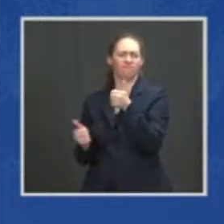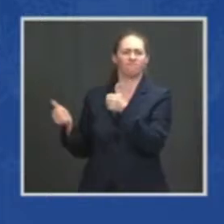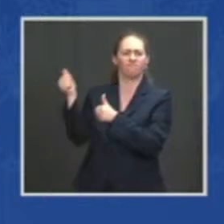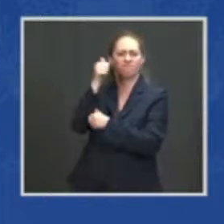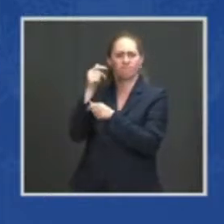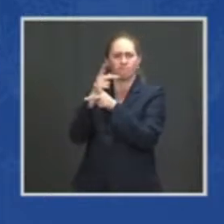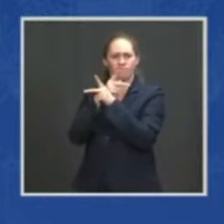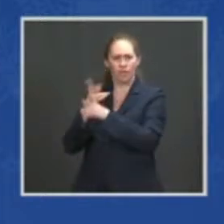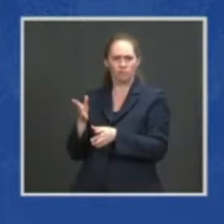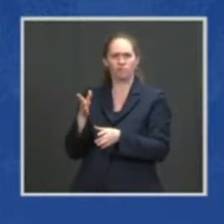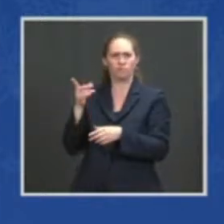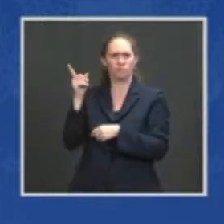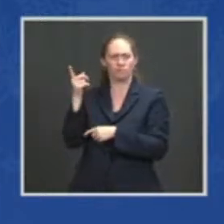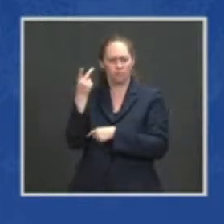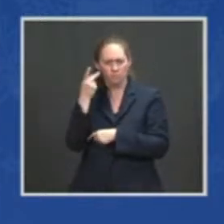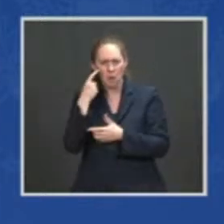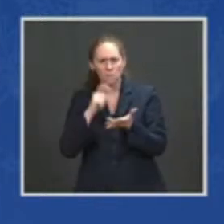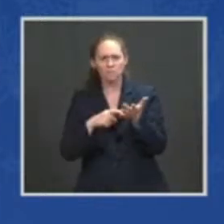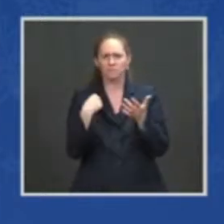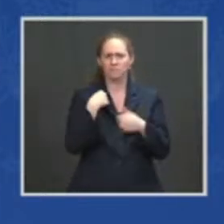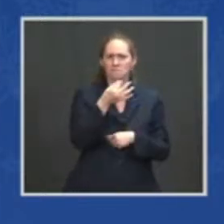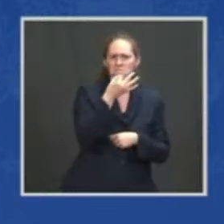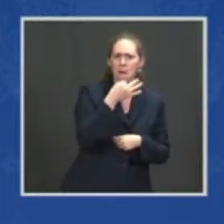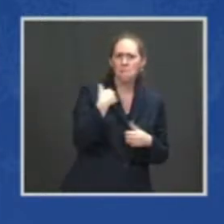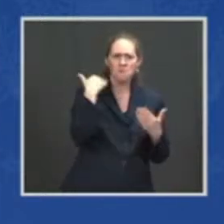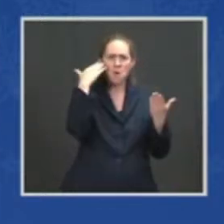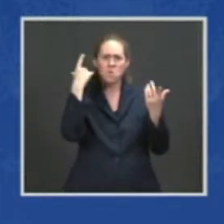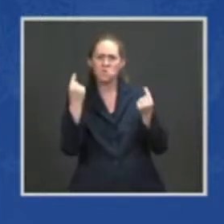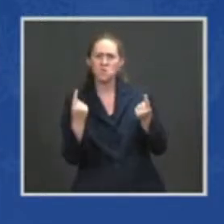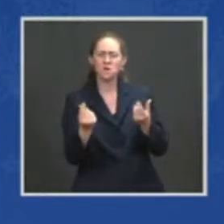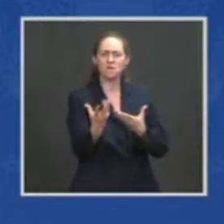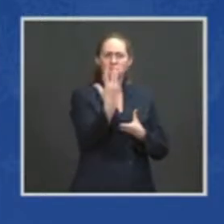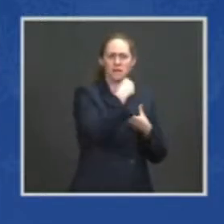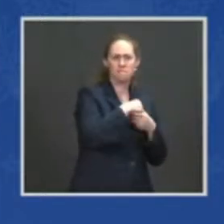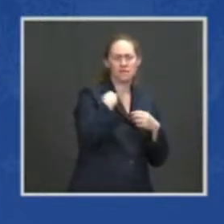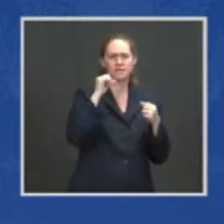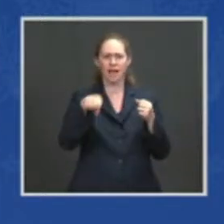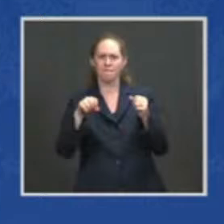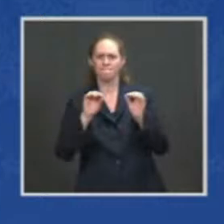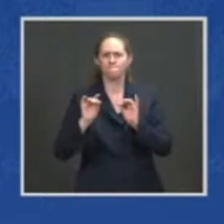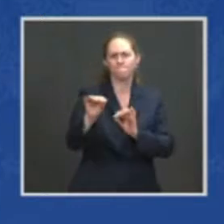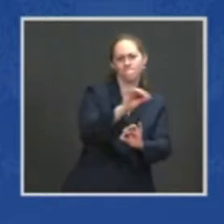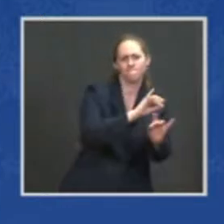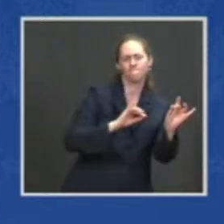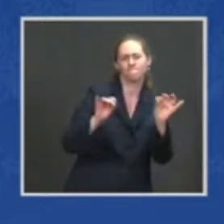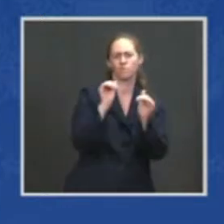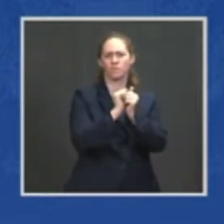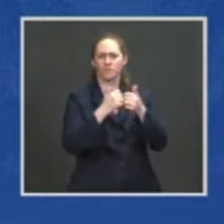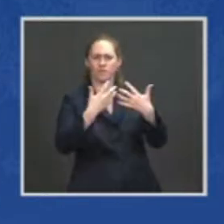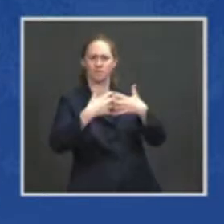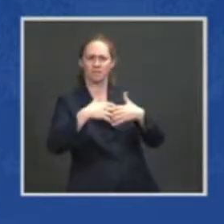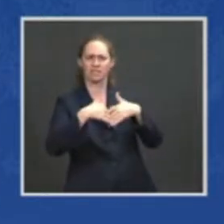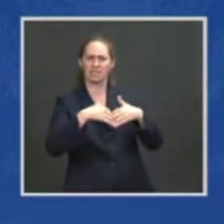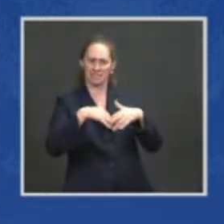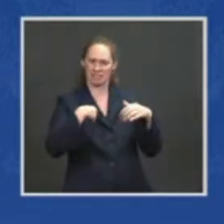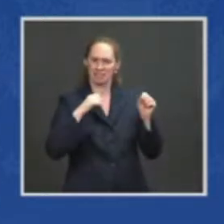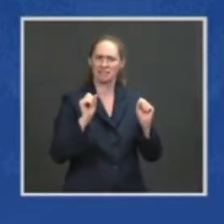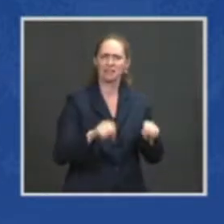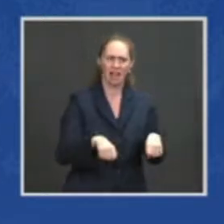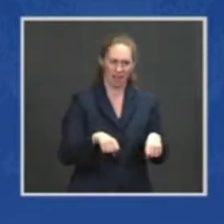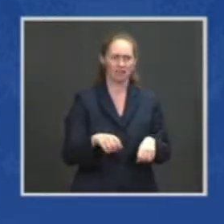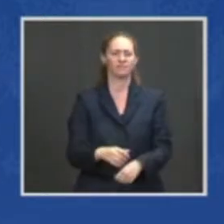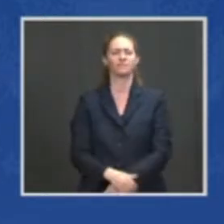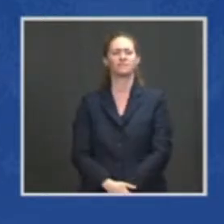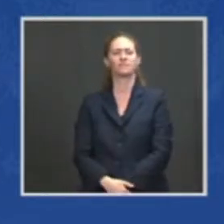capable and had a natural affinity for these machines and the work that they do. And he promoted me to a machine